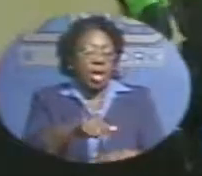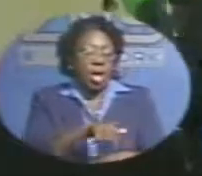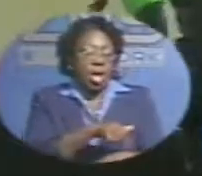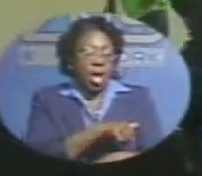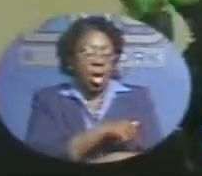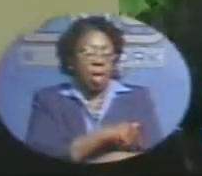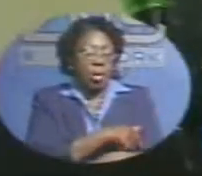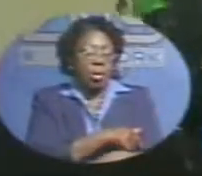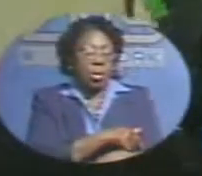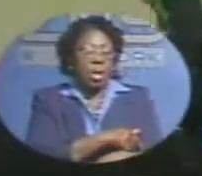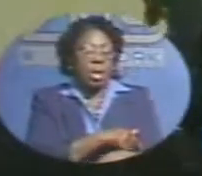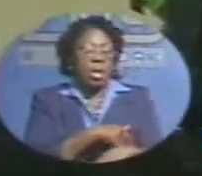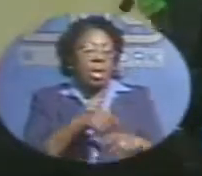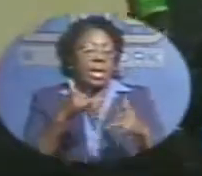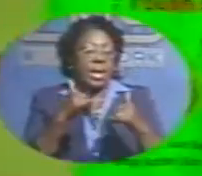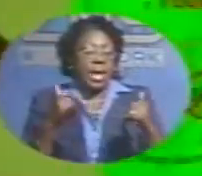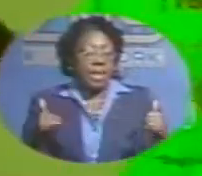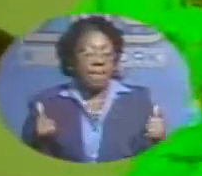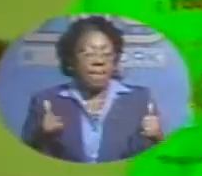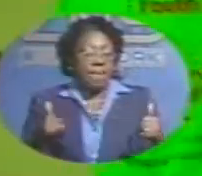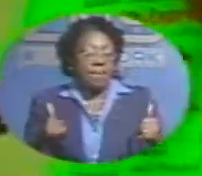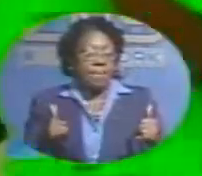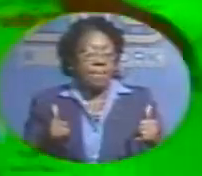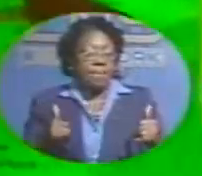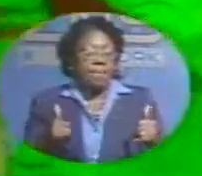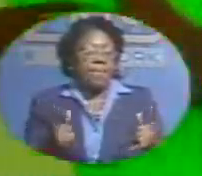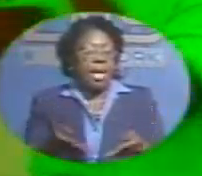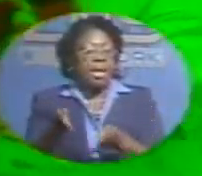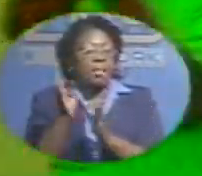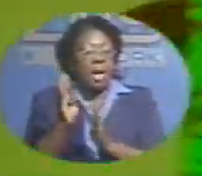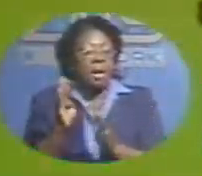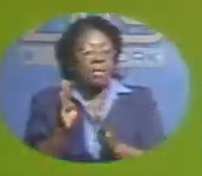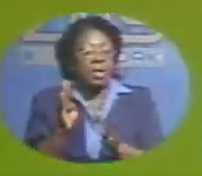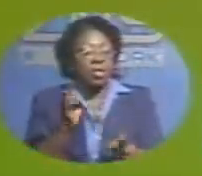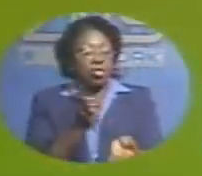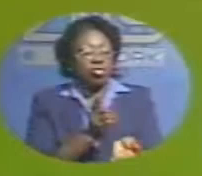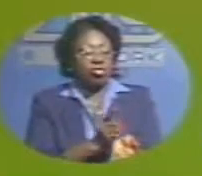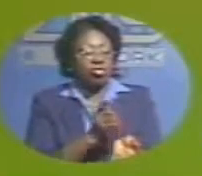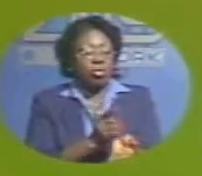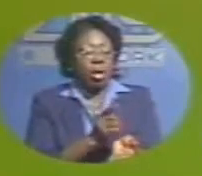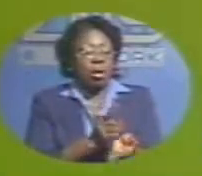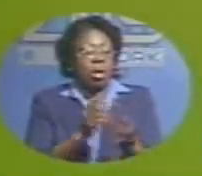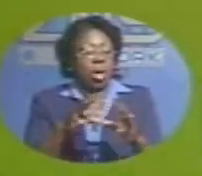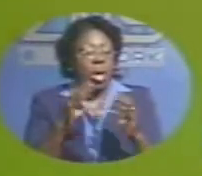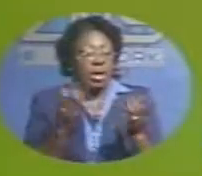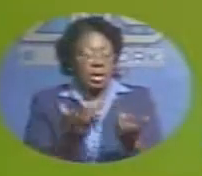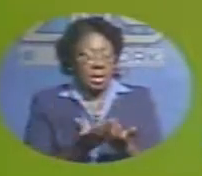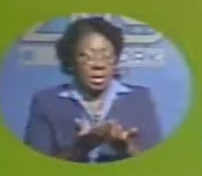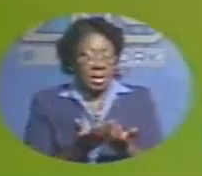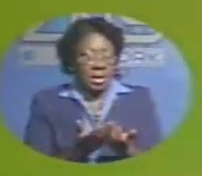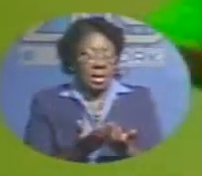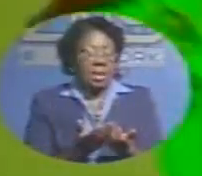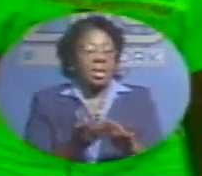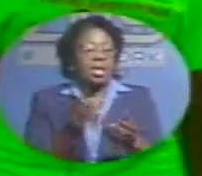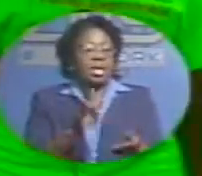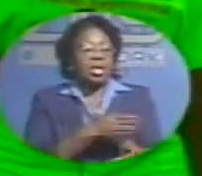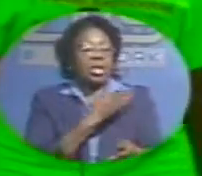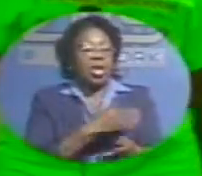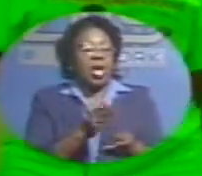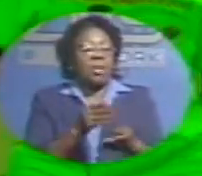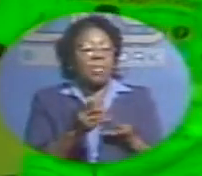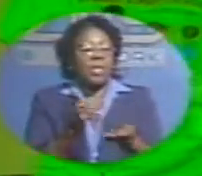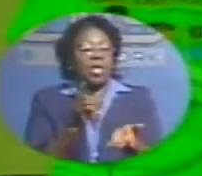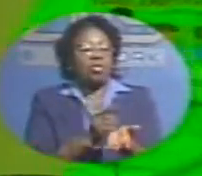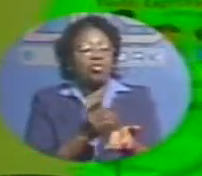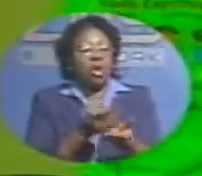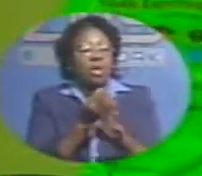the National Drug Council. Hey, so don't take drugs, don't pay the price, just be like me, be drugs-free.